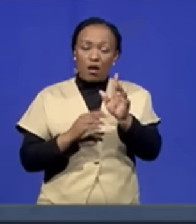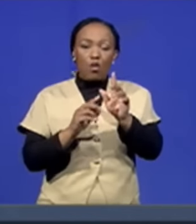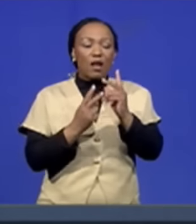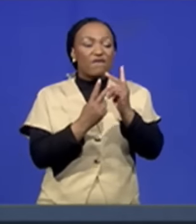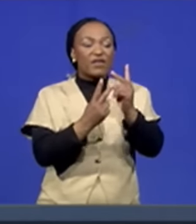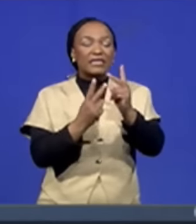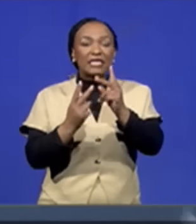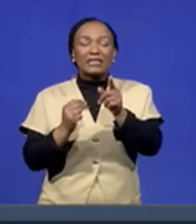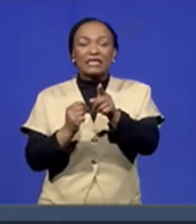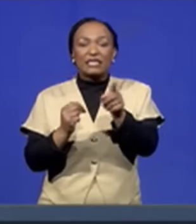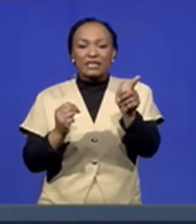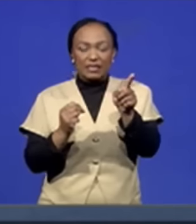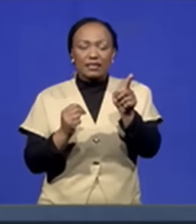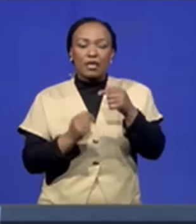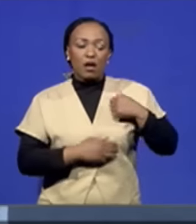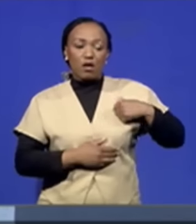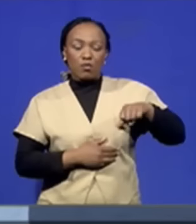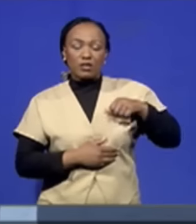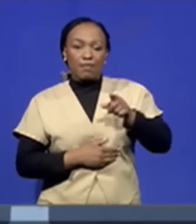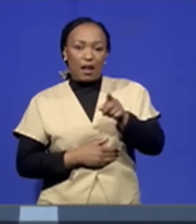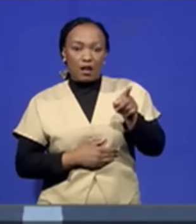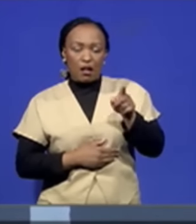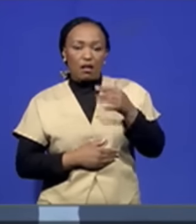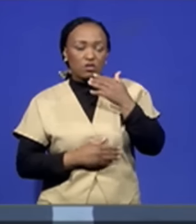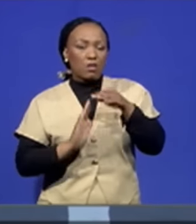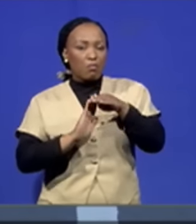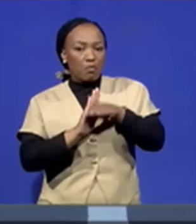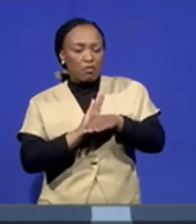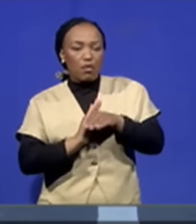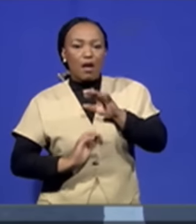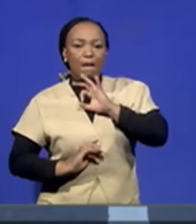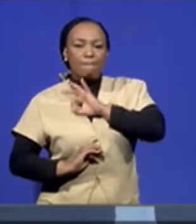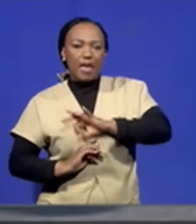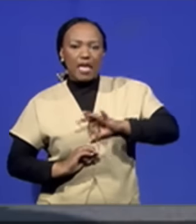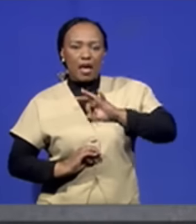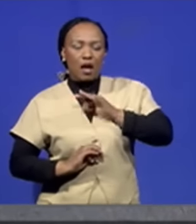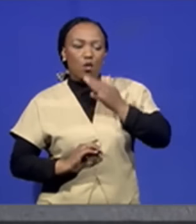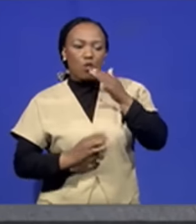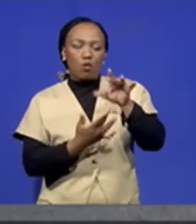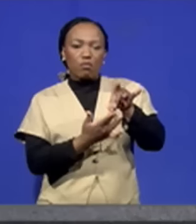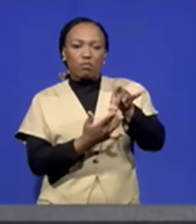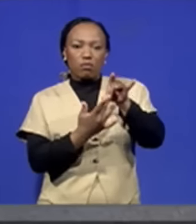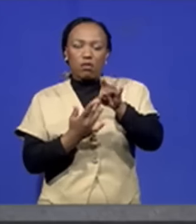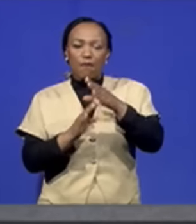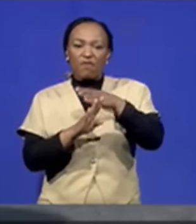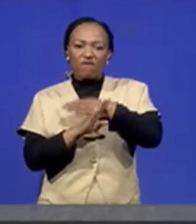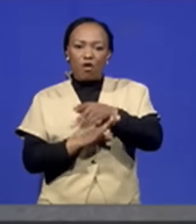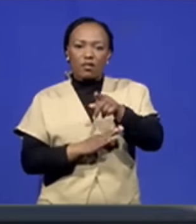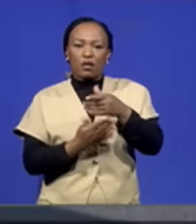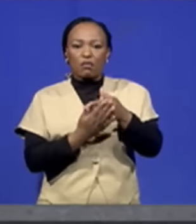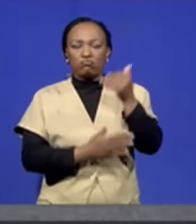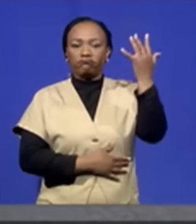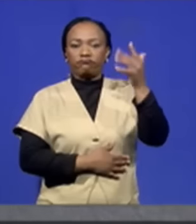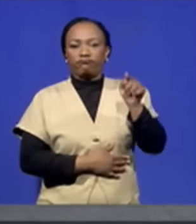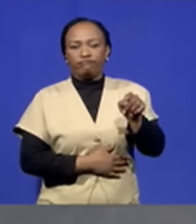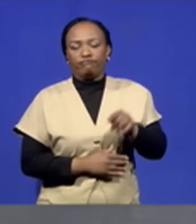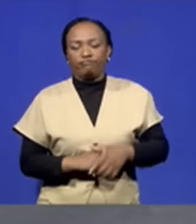robedi go itsise lenaneo la bontlhopheng ba bomeiara pele ga ba ka tlhoma ditsholofetso tsa ditlhopho.